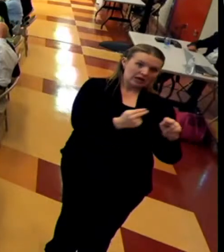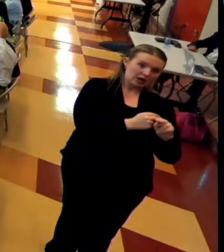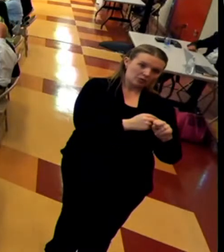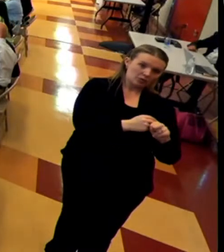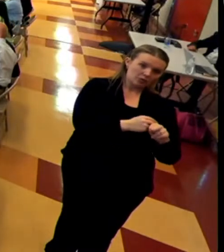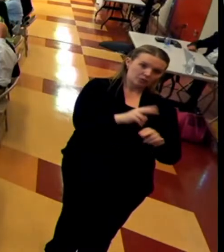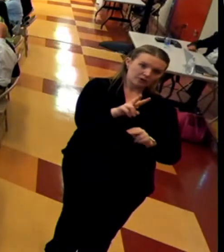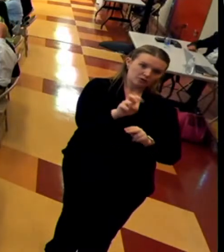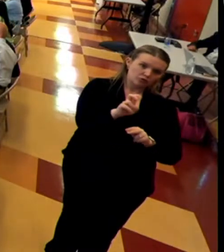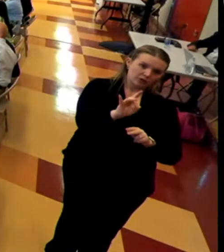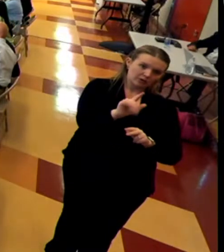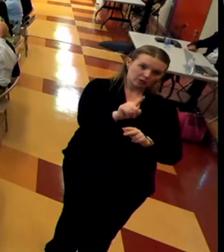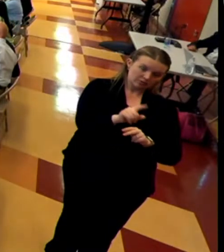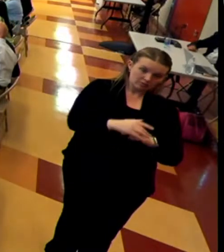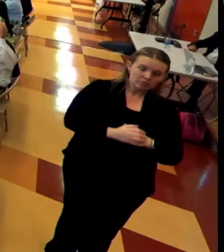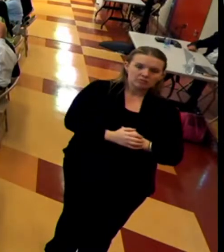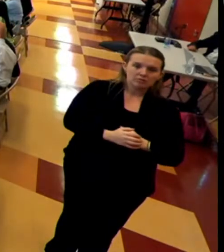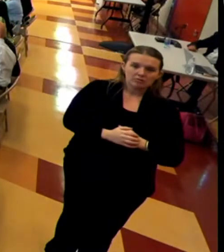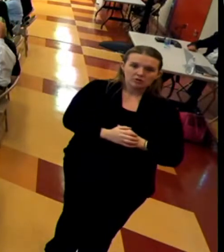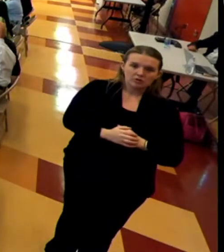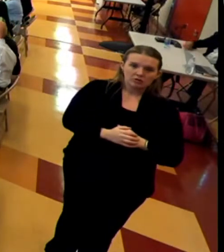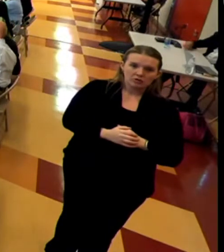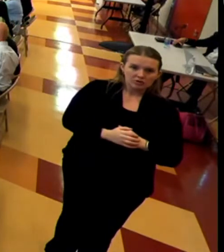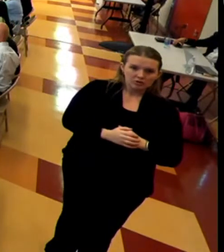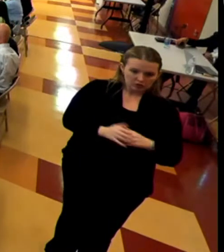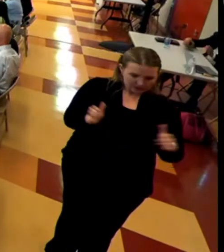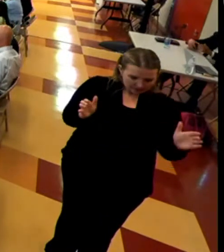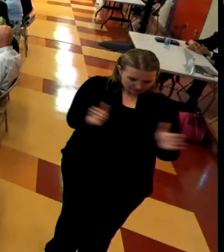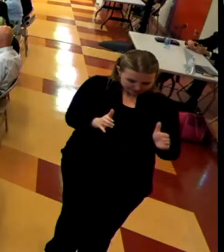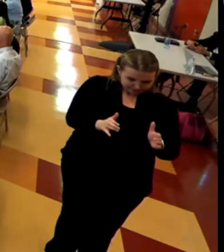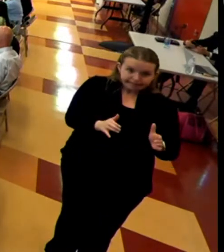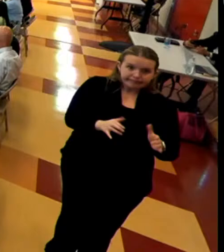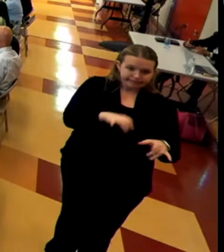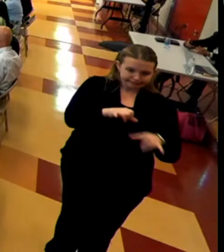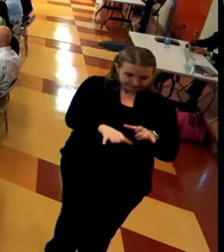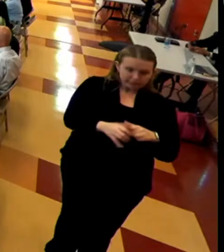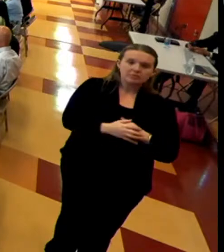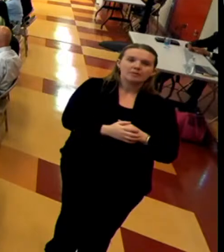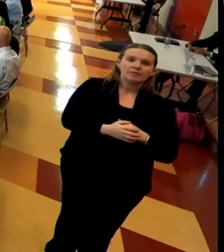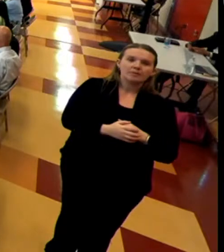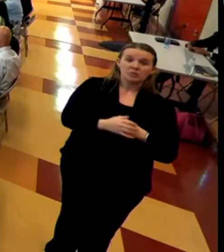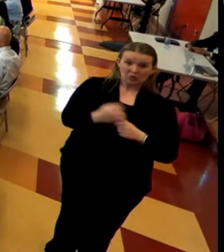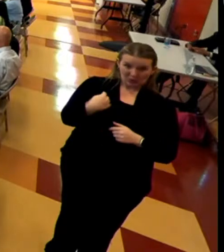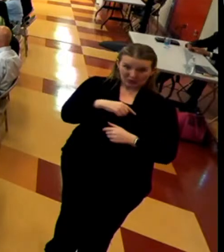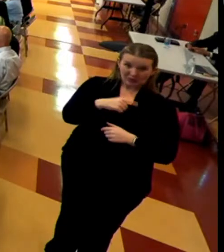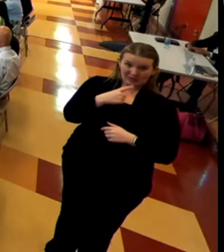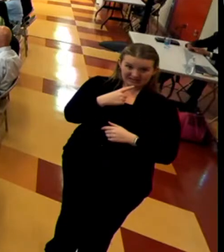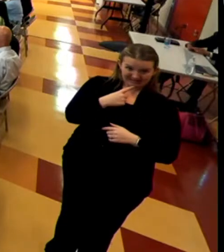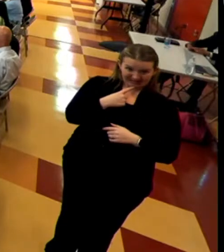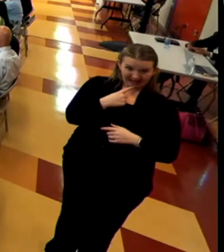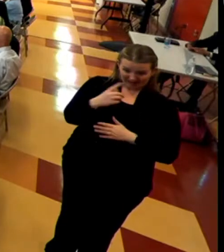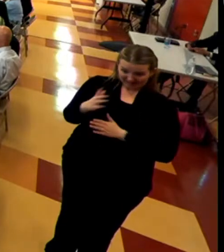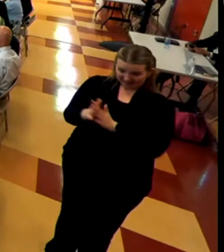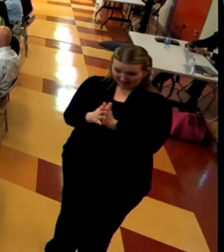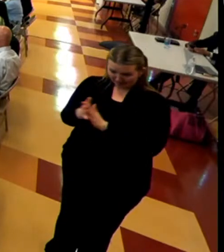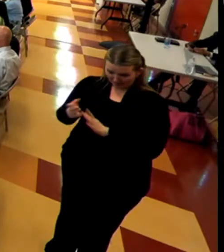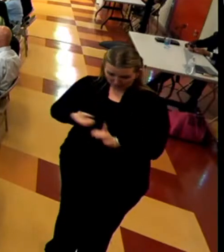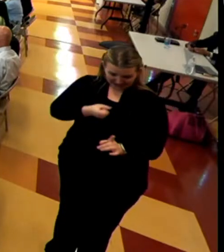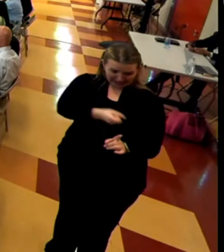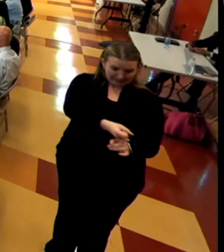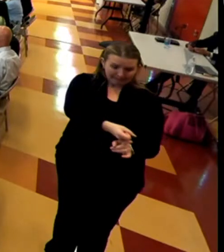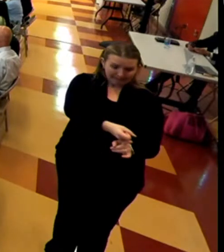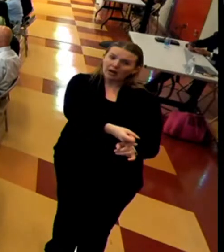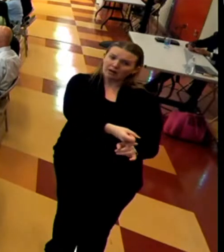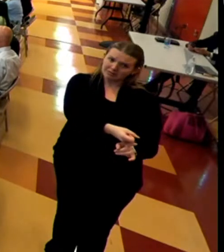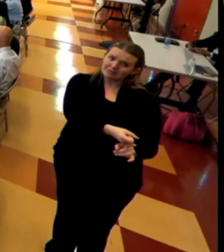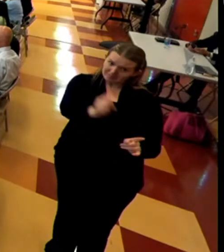281. And so that locks us into this neighborhood. So when we say we're impacted by the park, we're